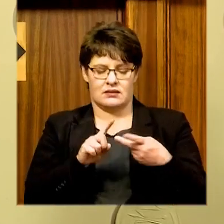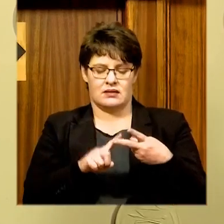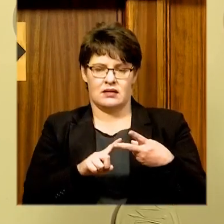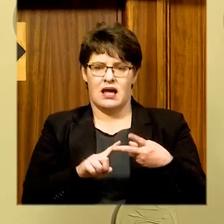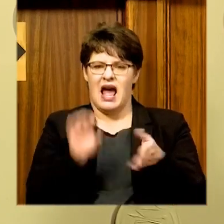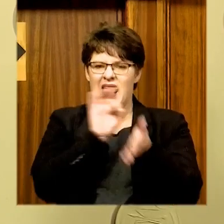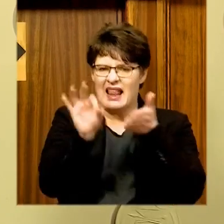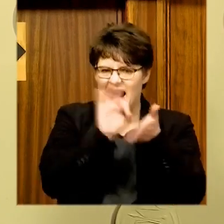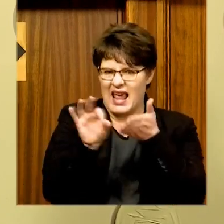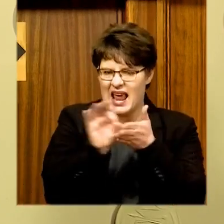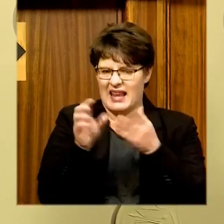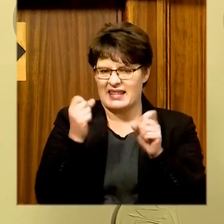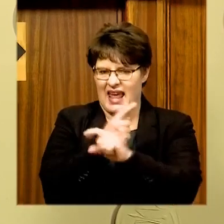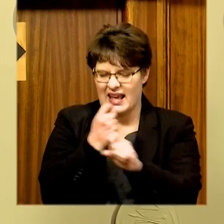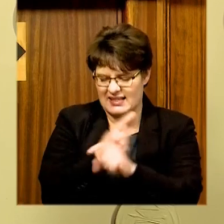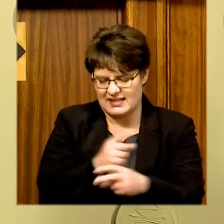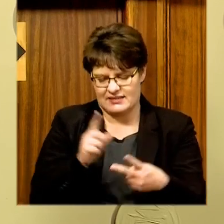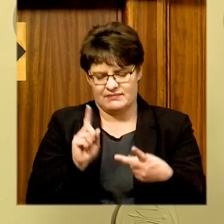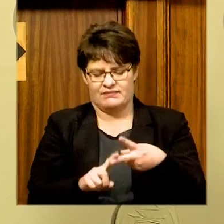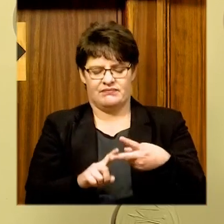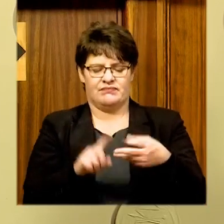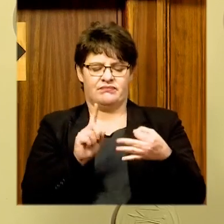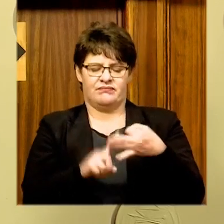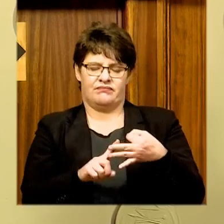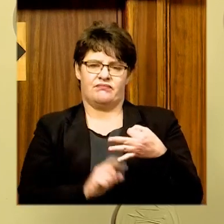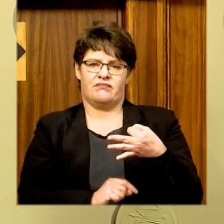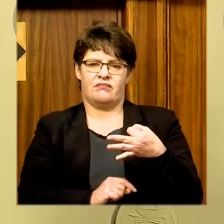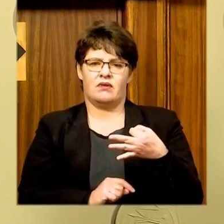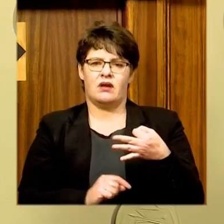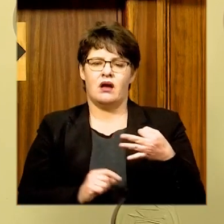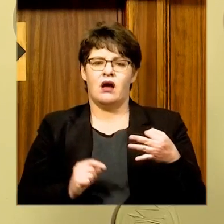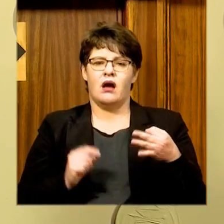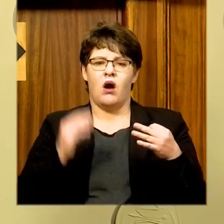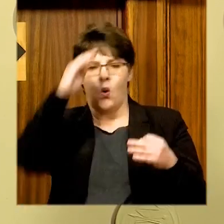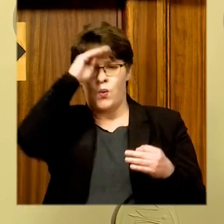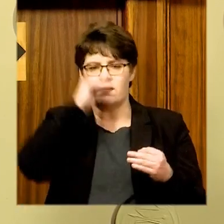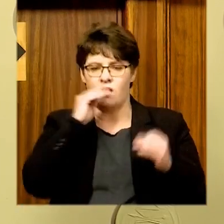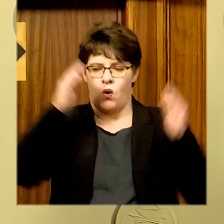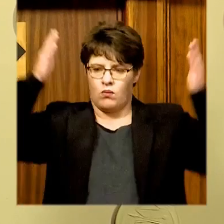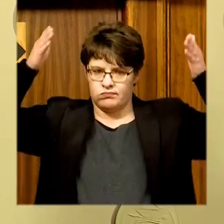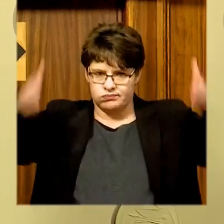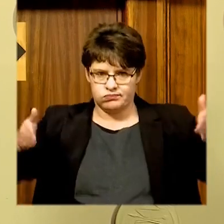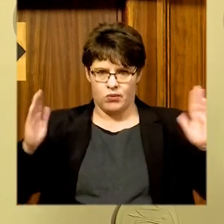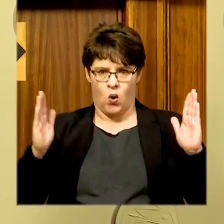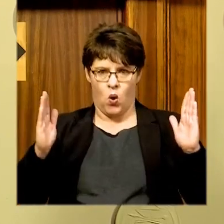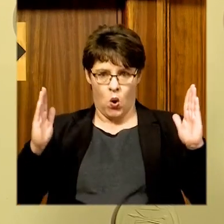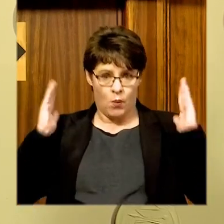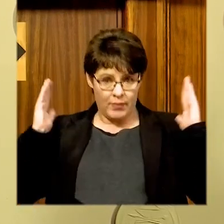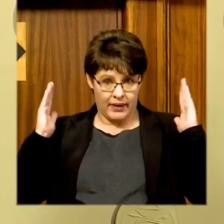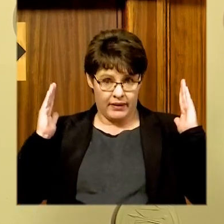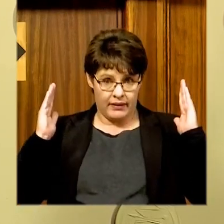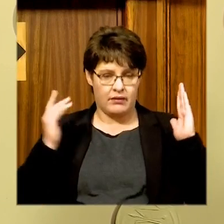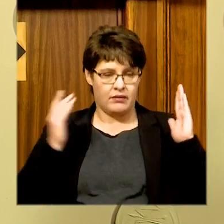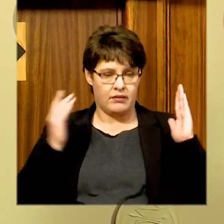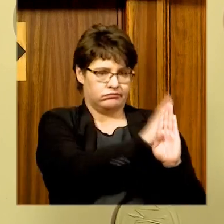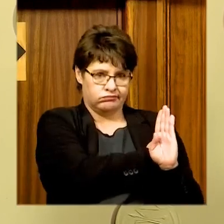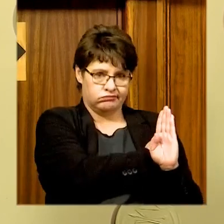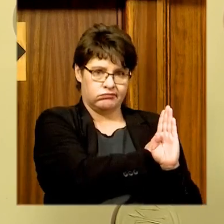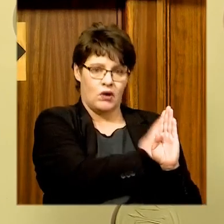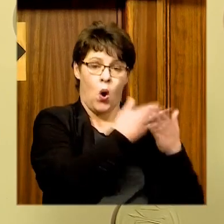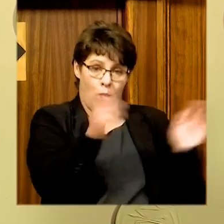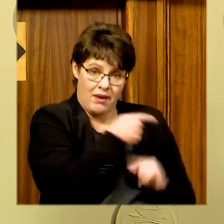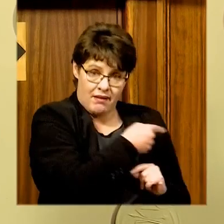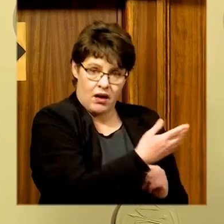vehicle sanitation and open windows are followed. As